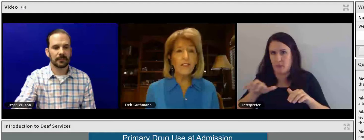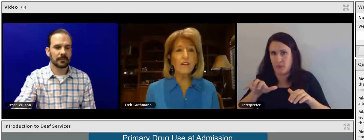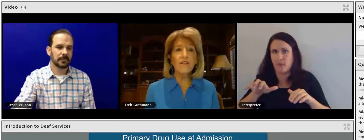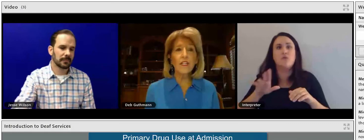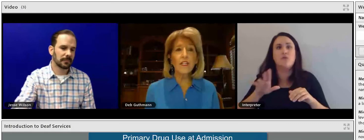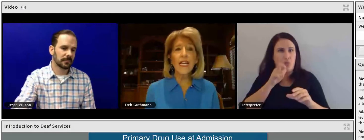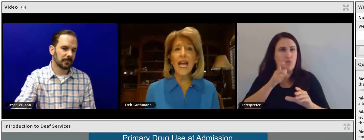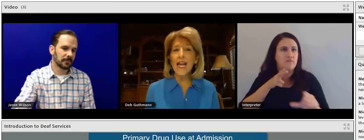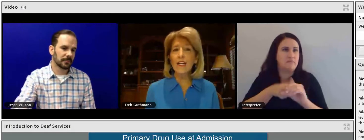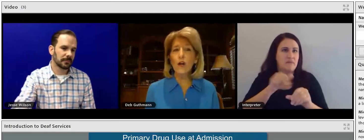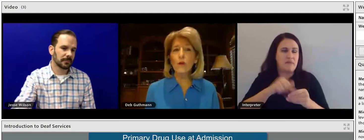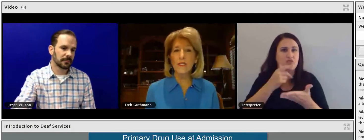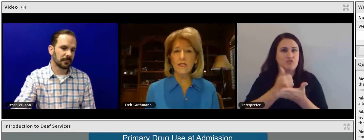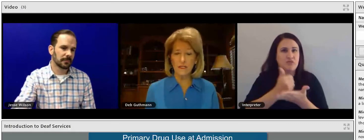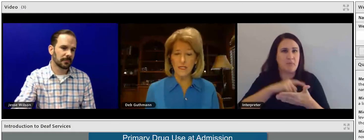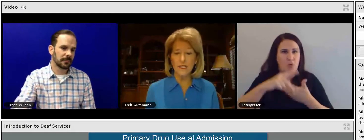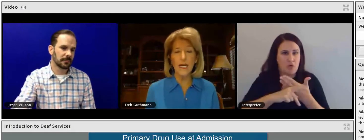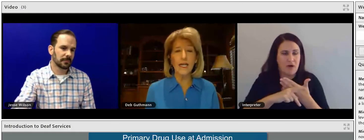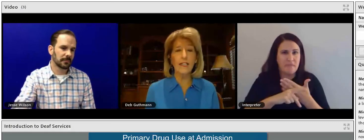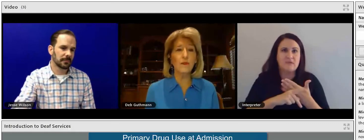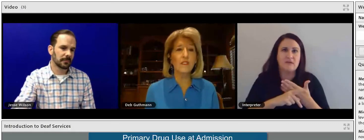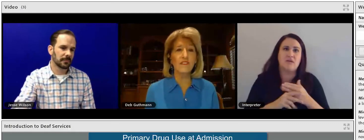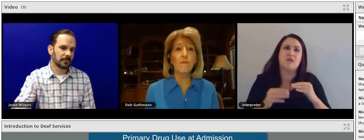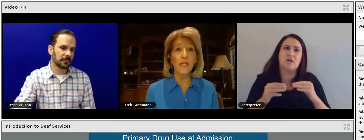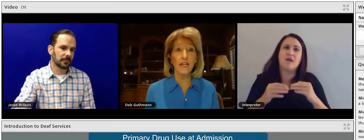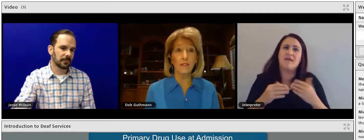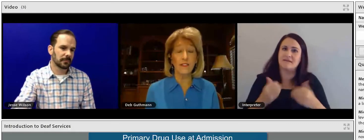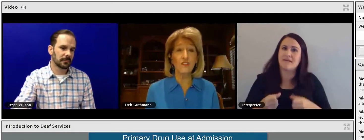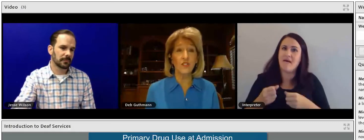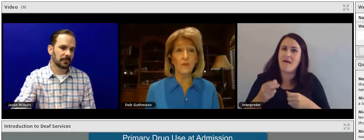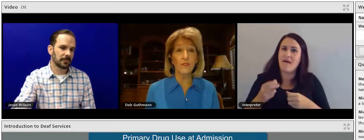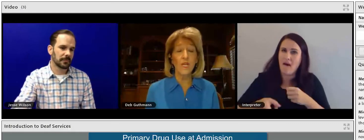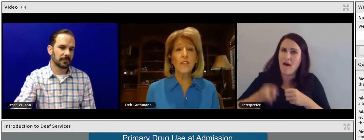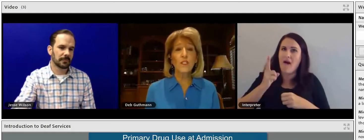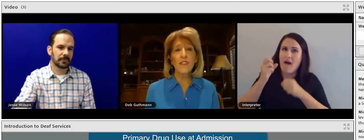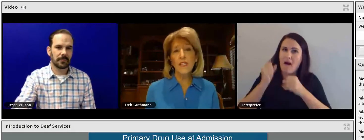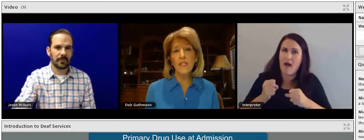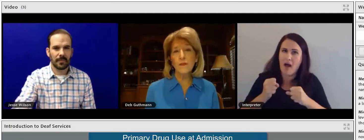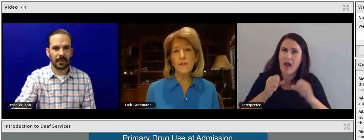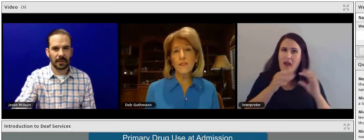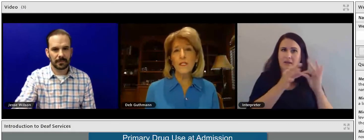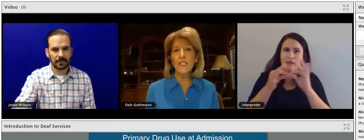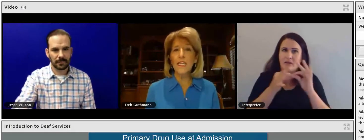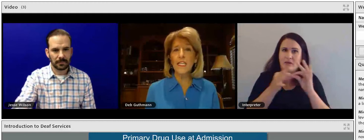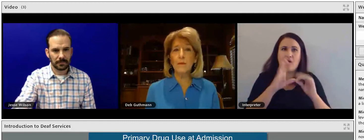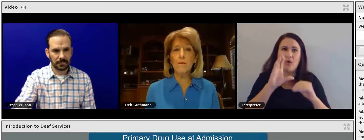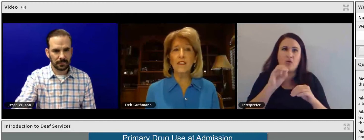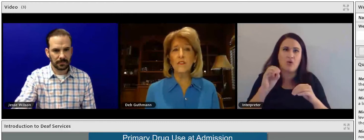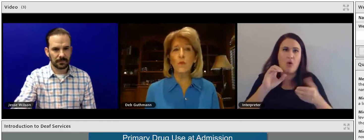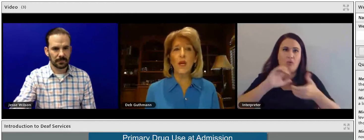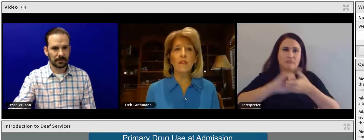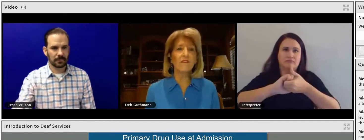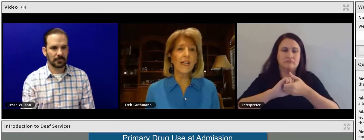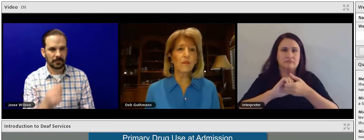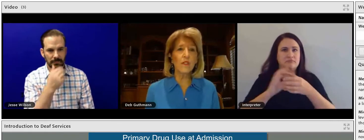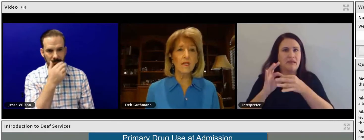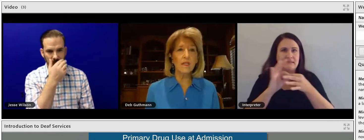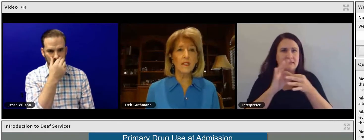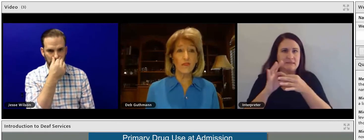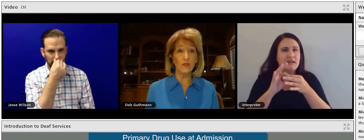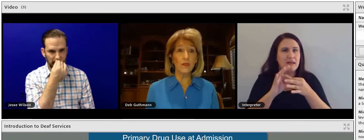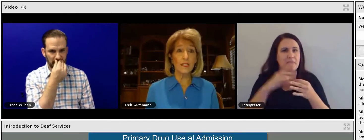program, and there's a very high coexisting diagnosis of mental health issues. So I think those are things to keep in mind as